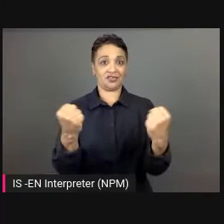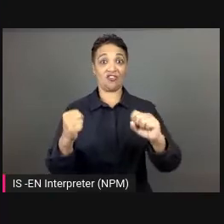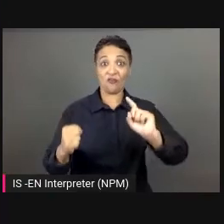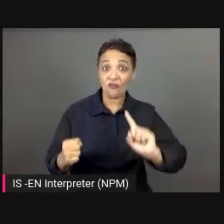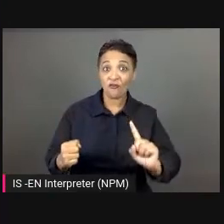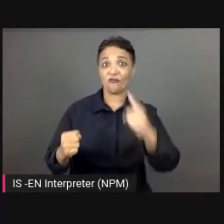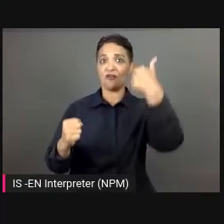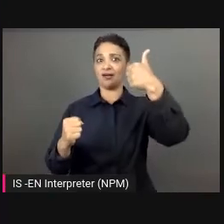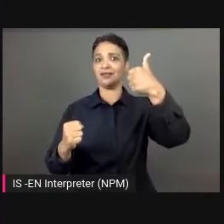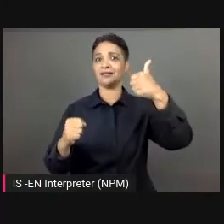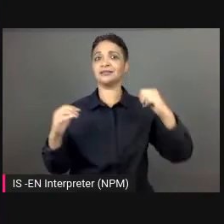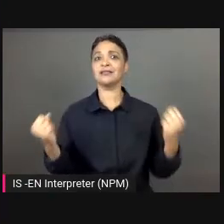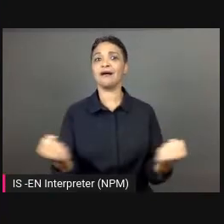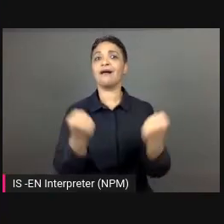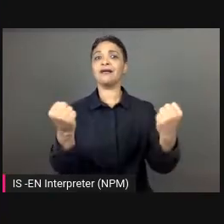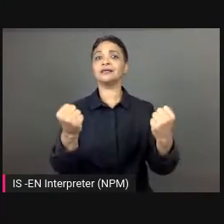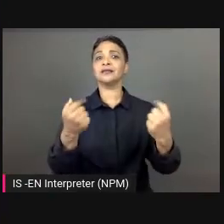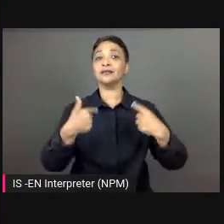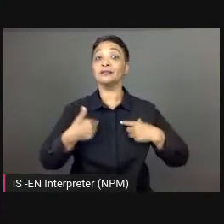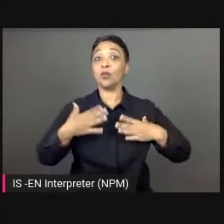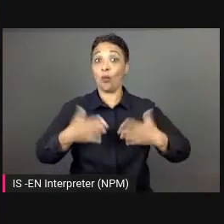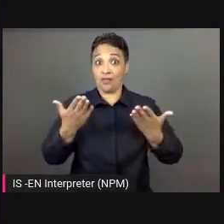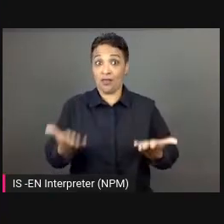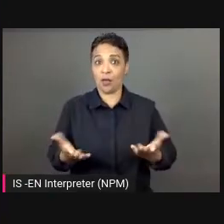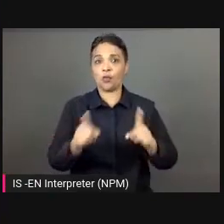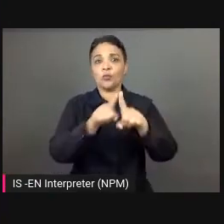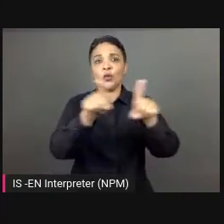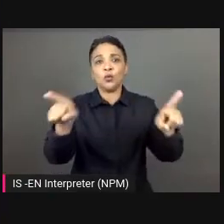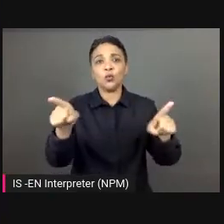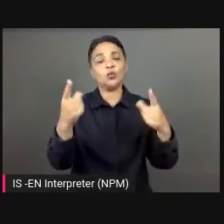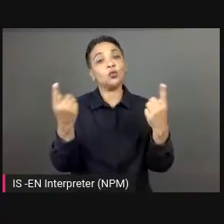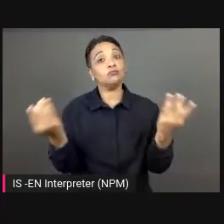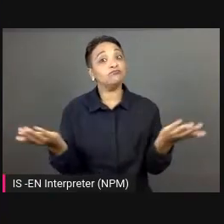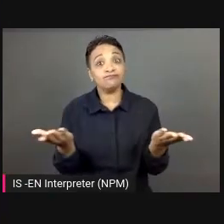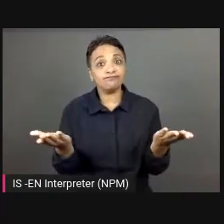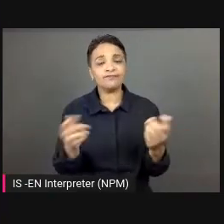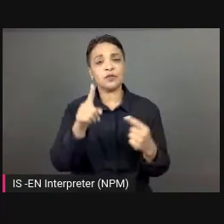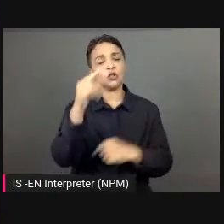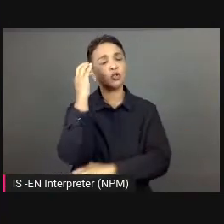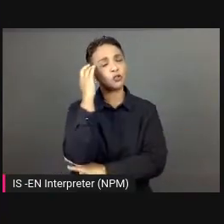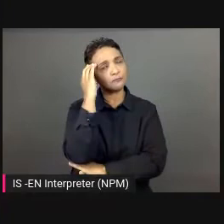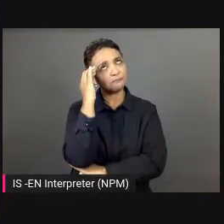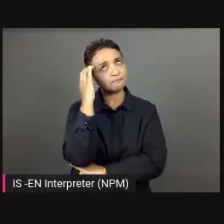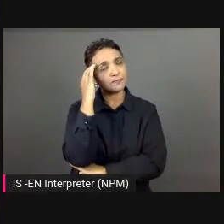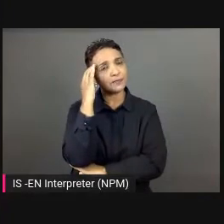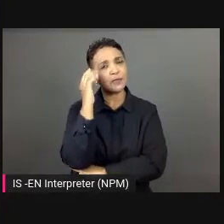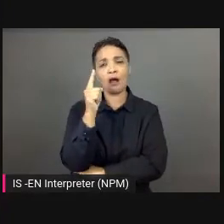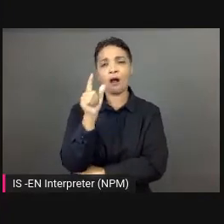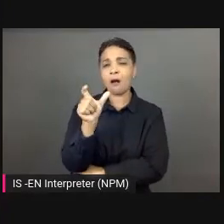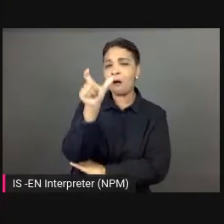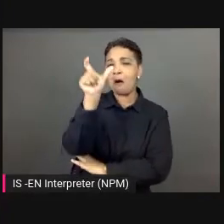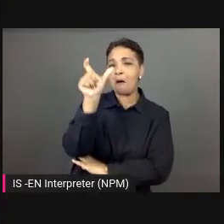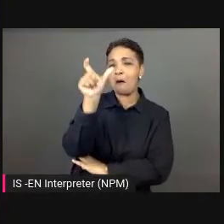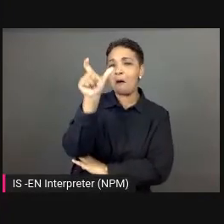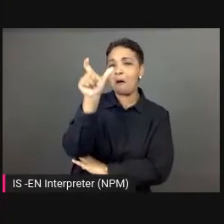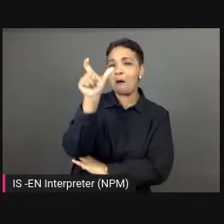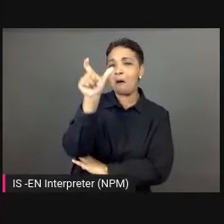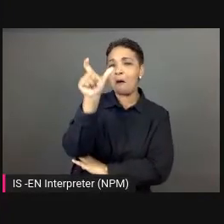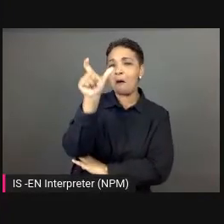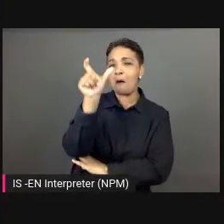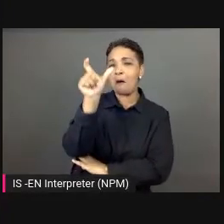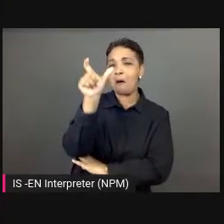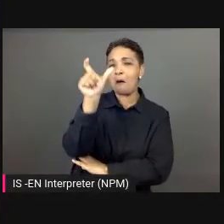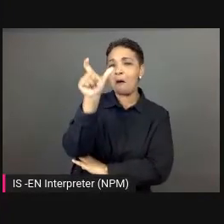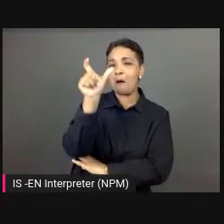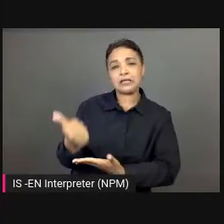I would like to invite you to take a moment to think of a person who has made a difference in your life and bring them